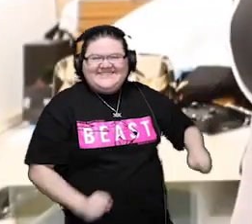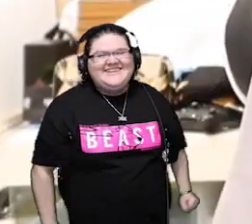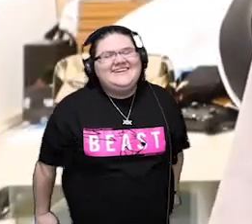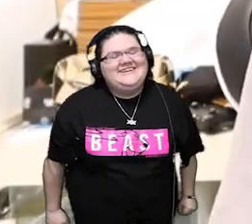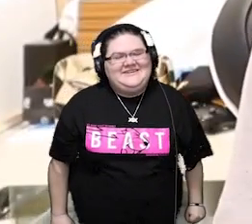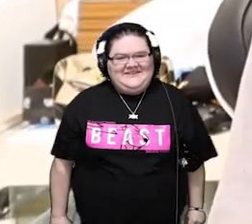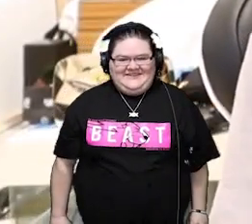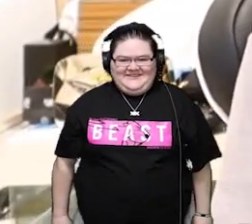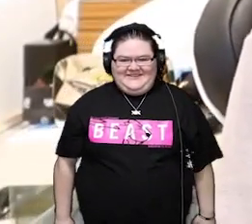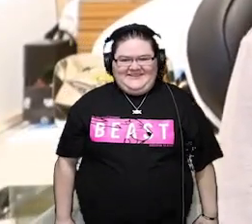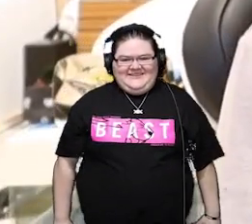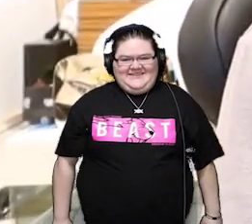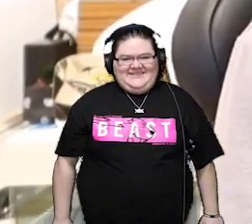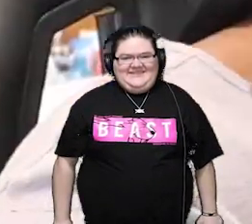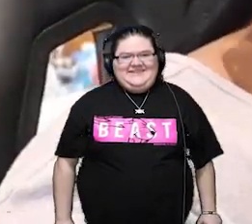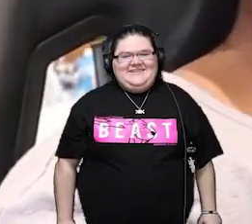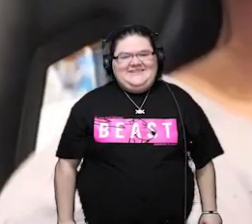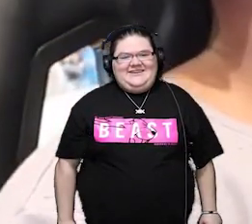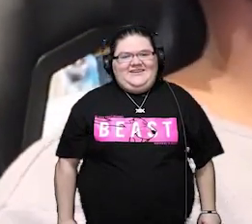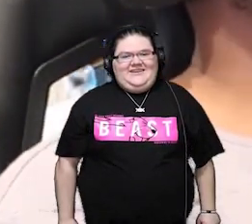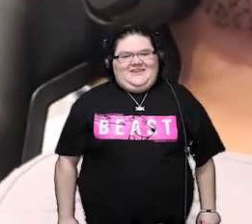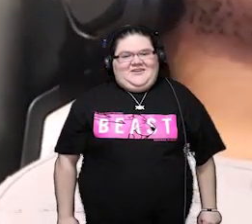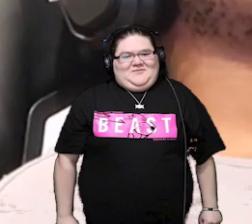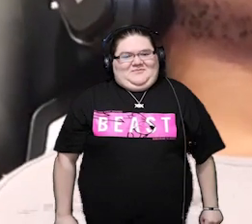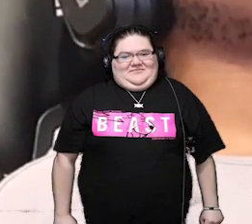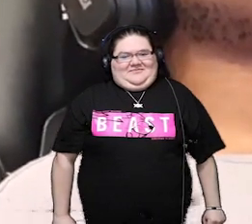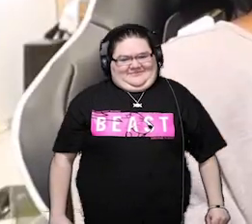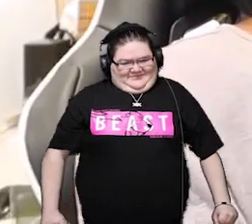Oh, for fuck's sake, man.